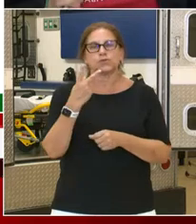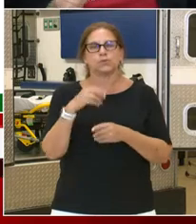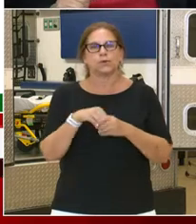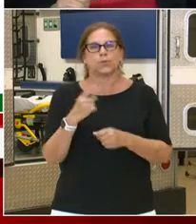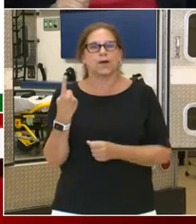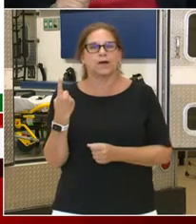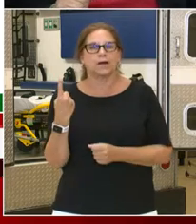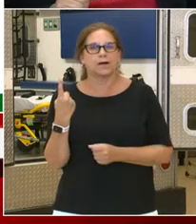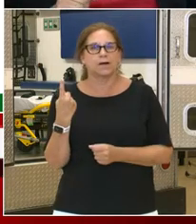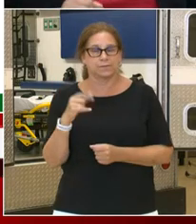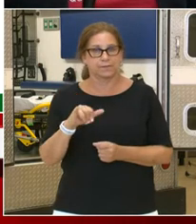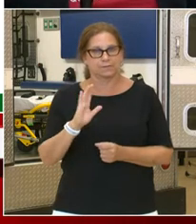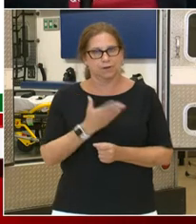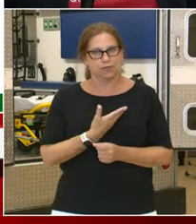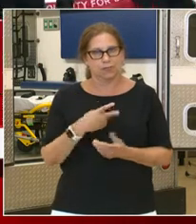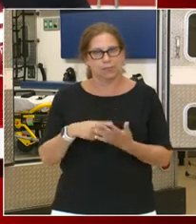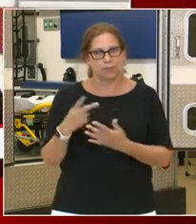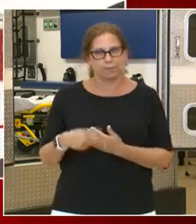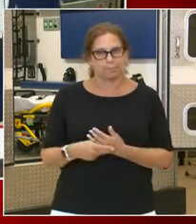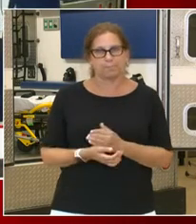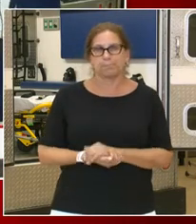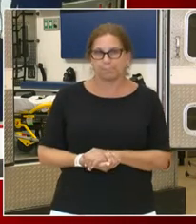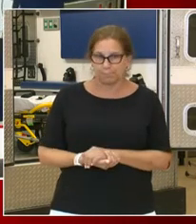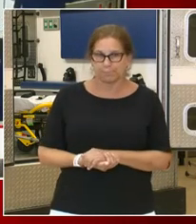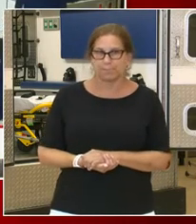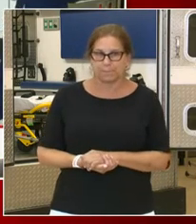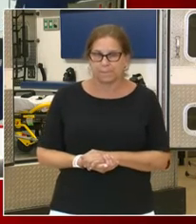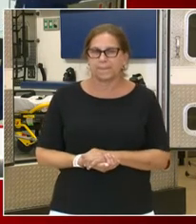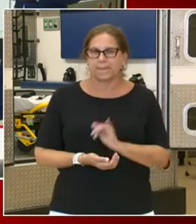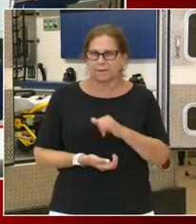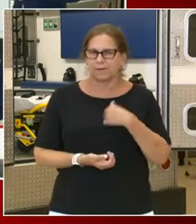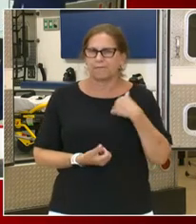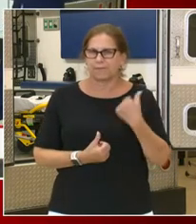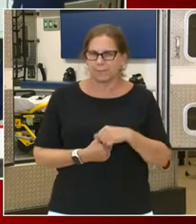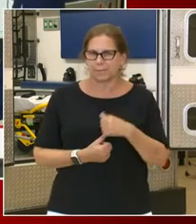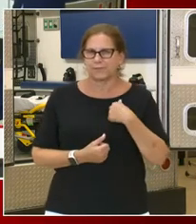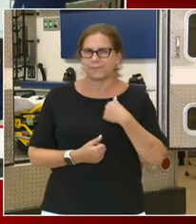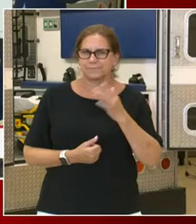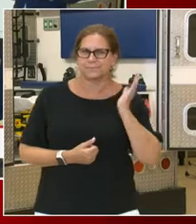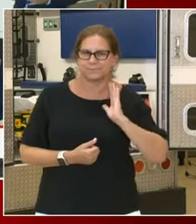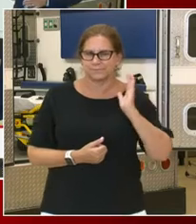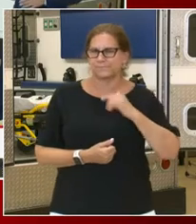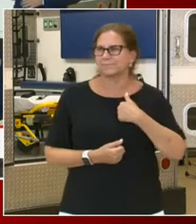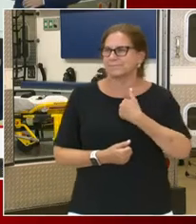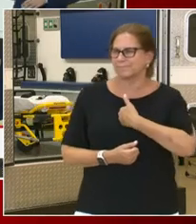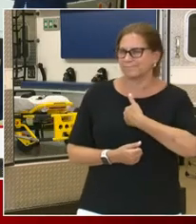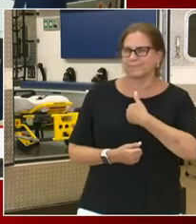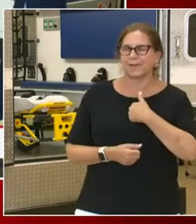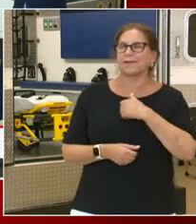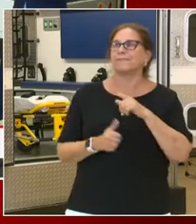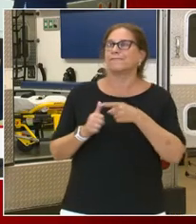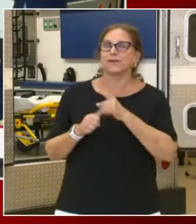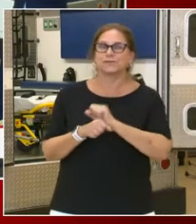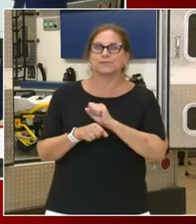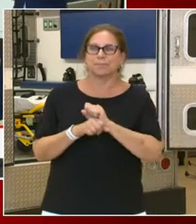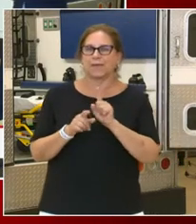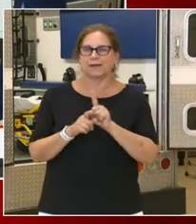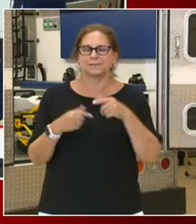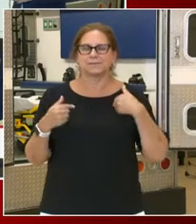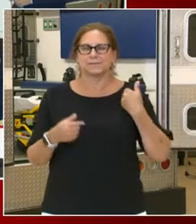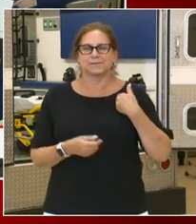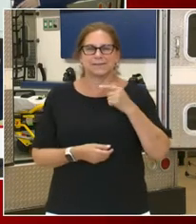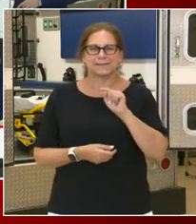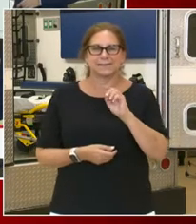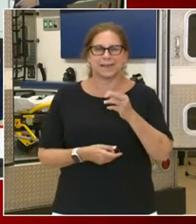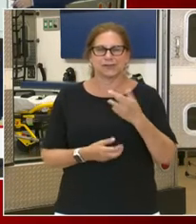opportunities. Love it. And I think we all remember our first jobs and Yes, how we that do. put on a path to success. I used to,